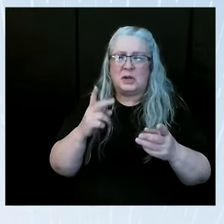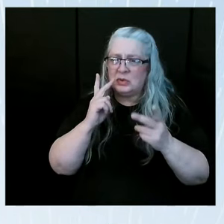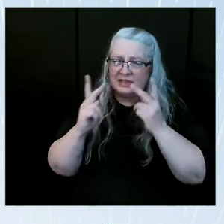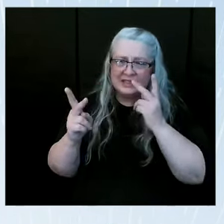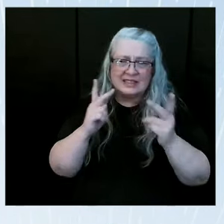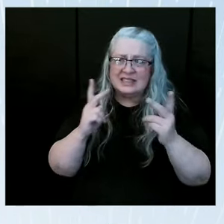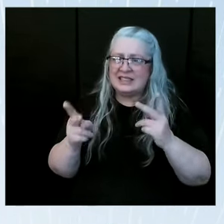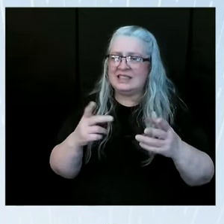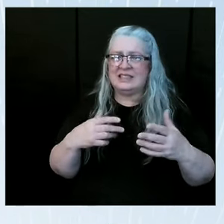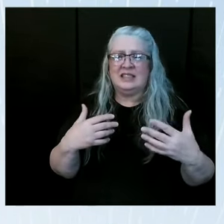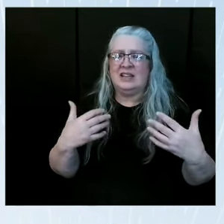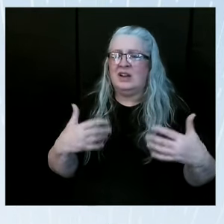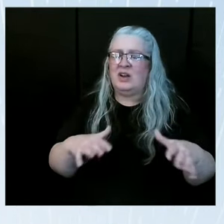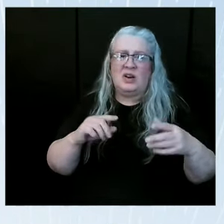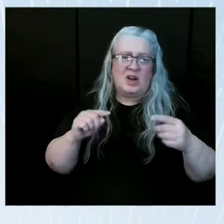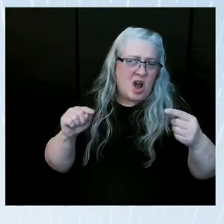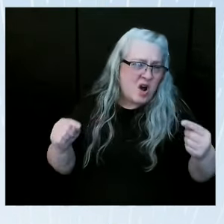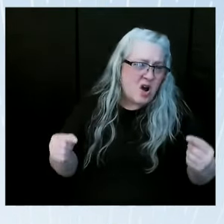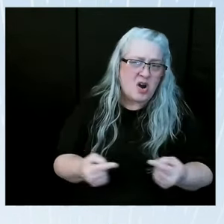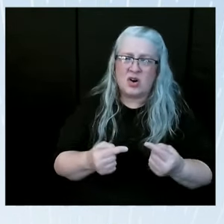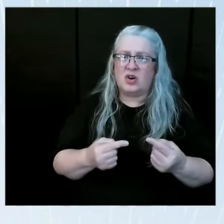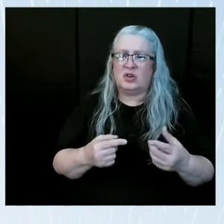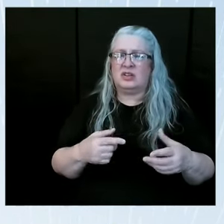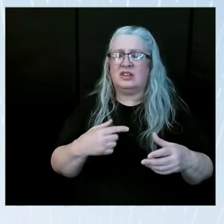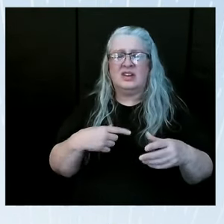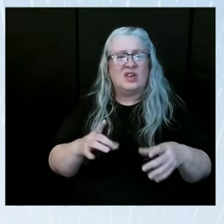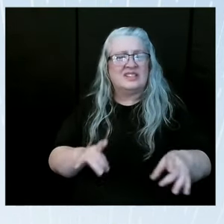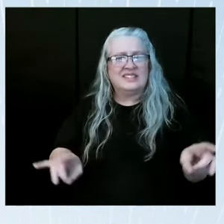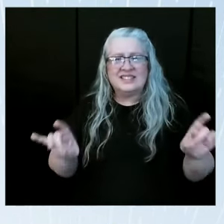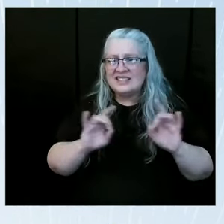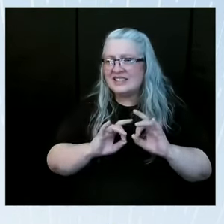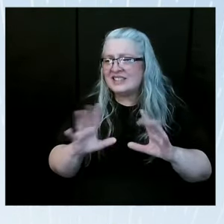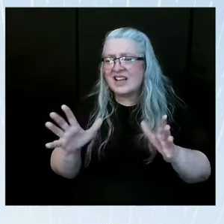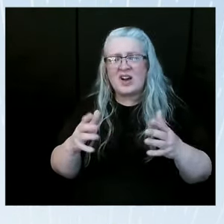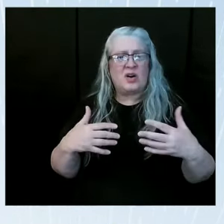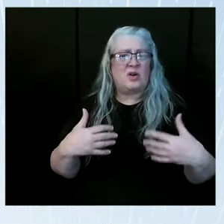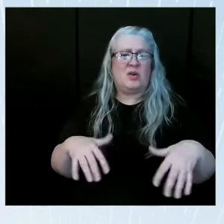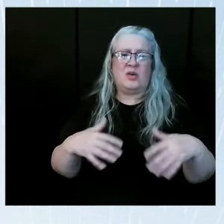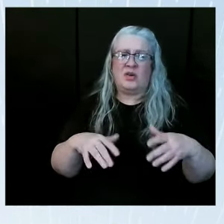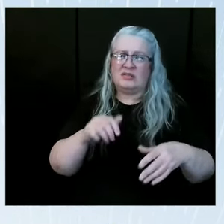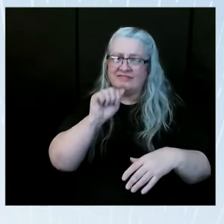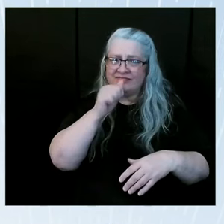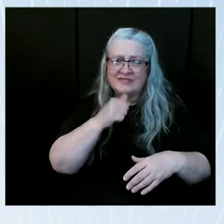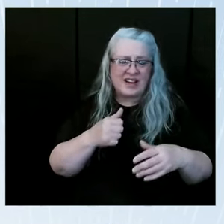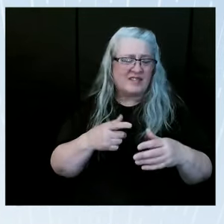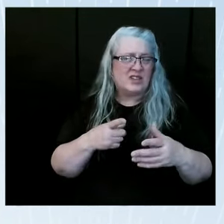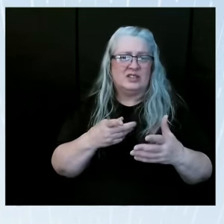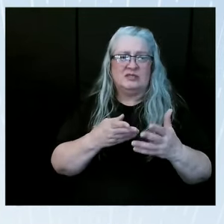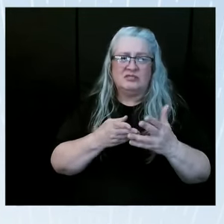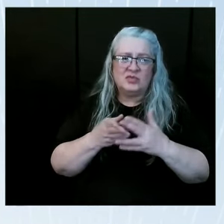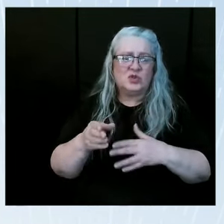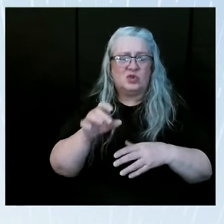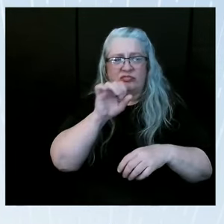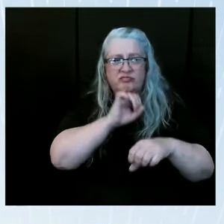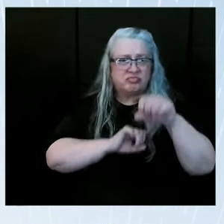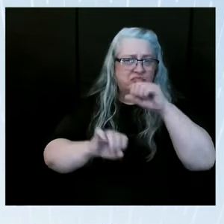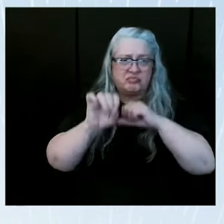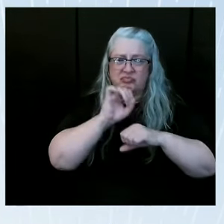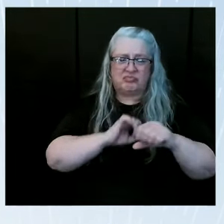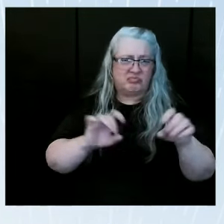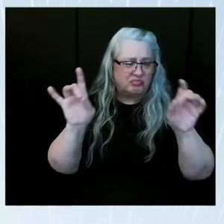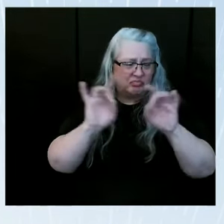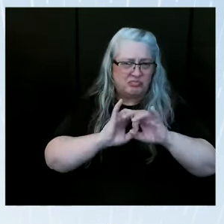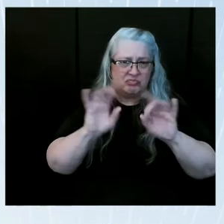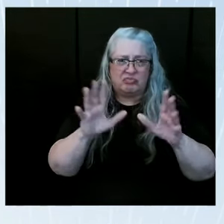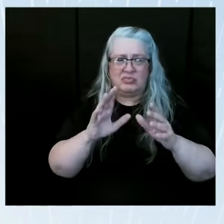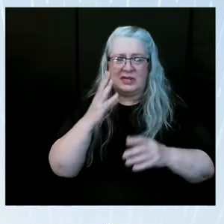they work with victims, victims who become survivors, and it's proof of the resilience of the